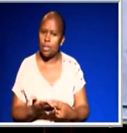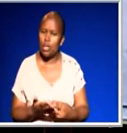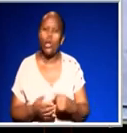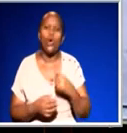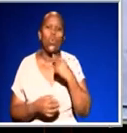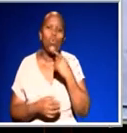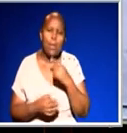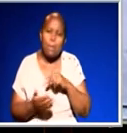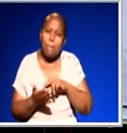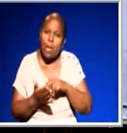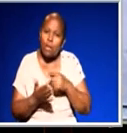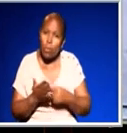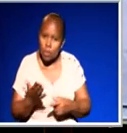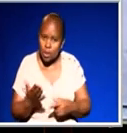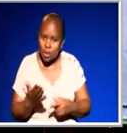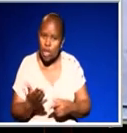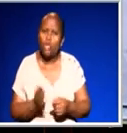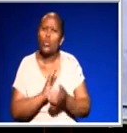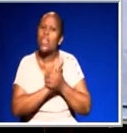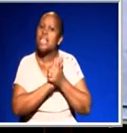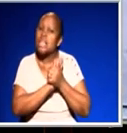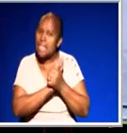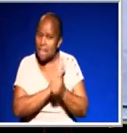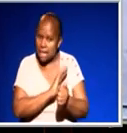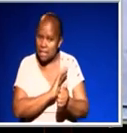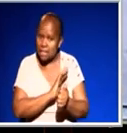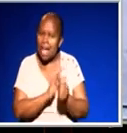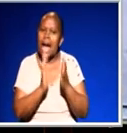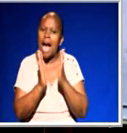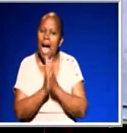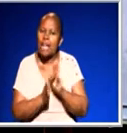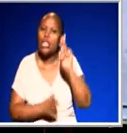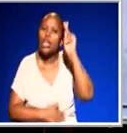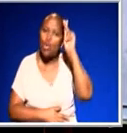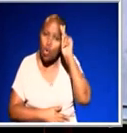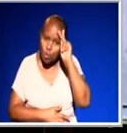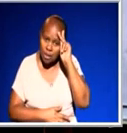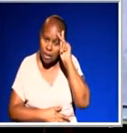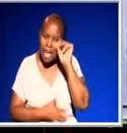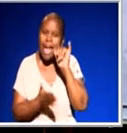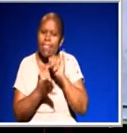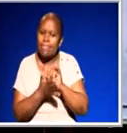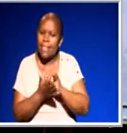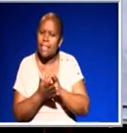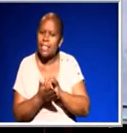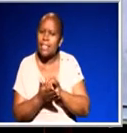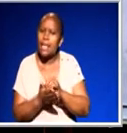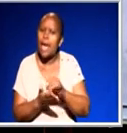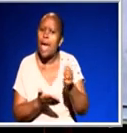we refer to the skills and the knowledge that the